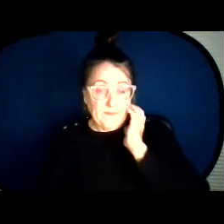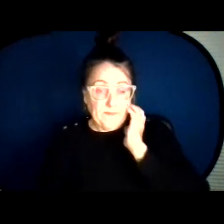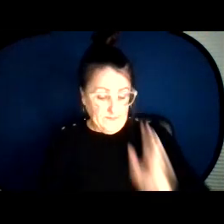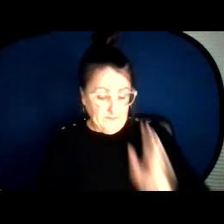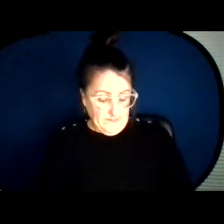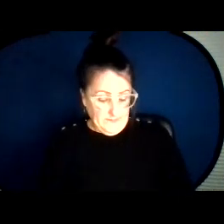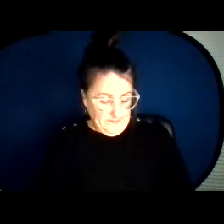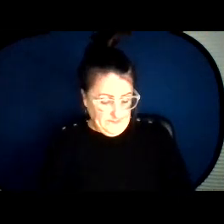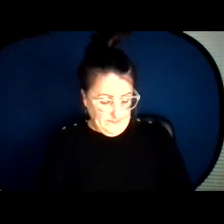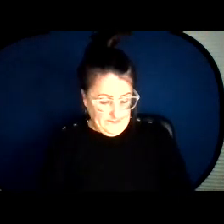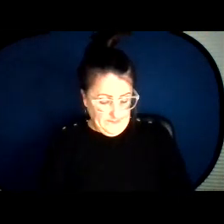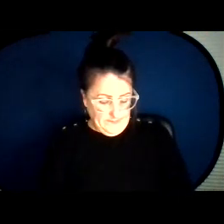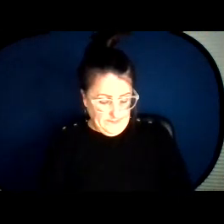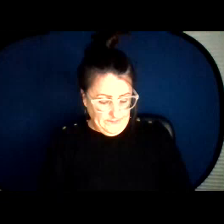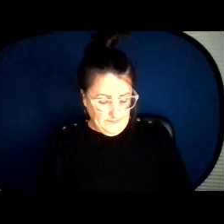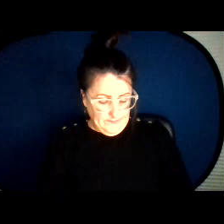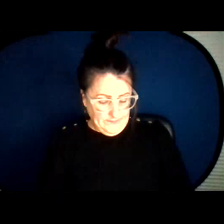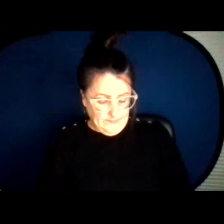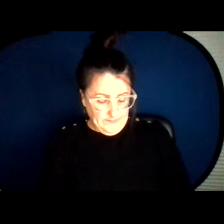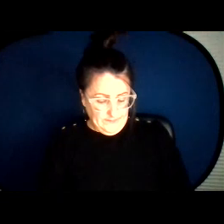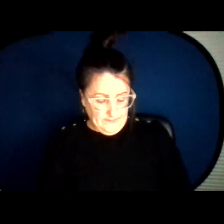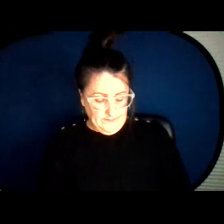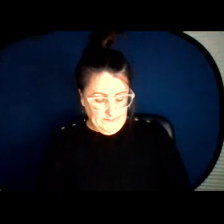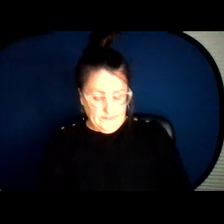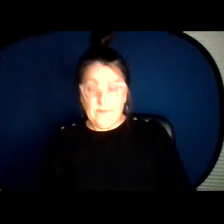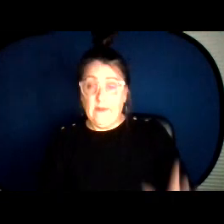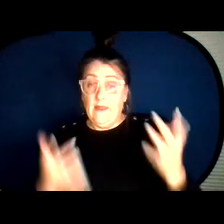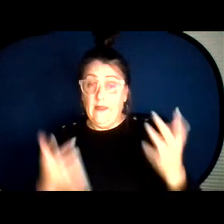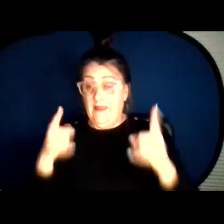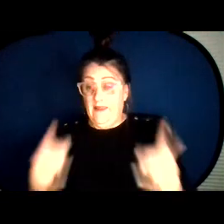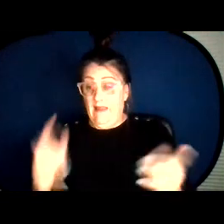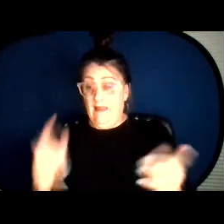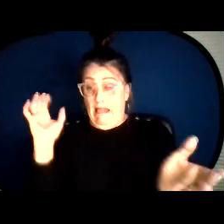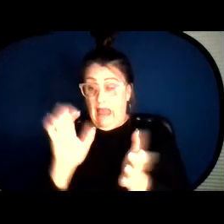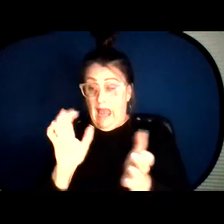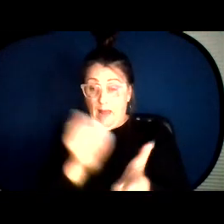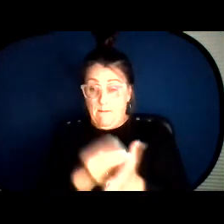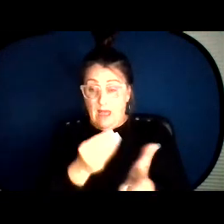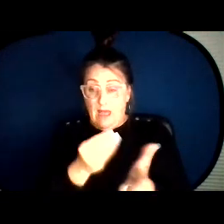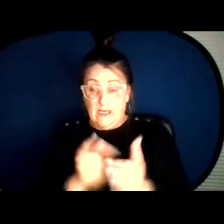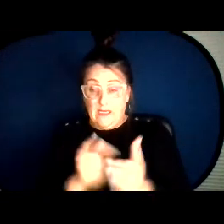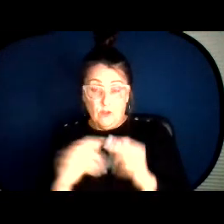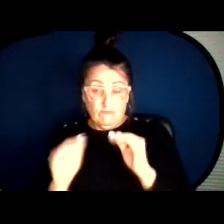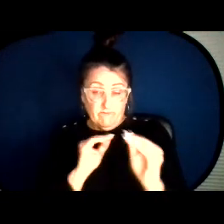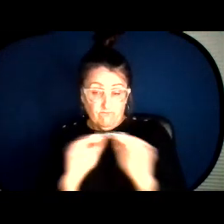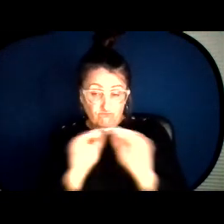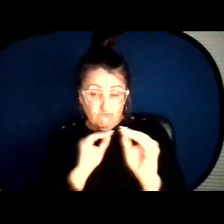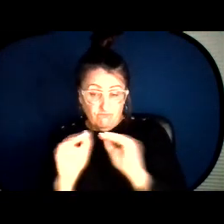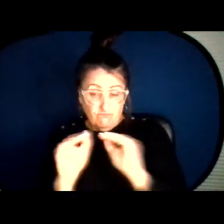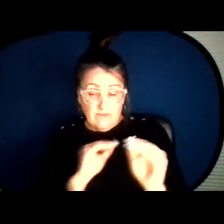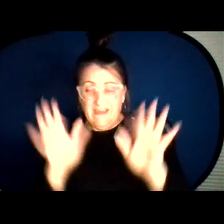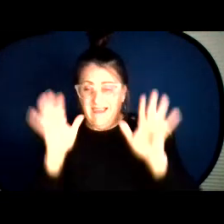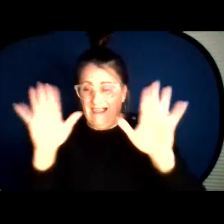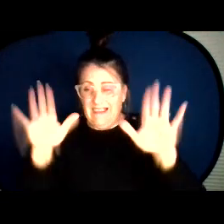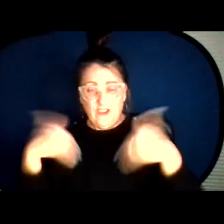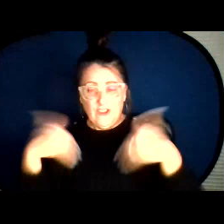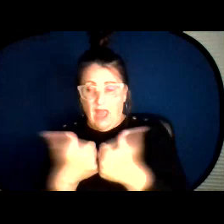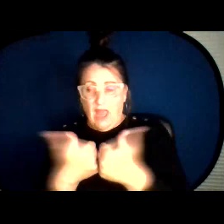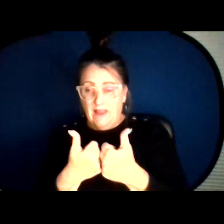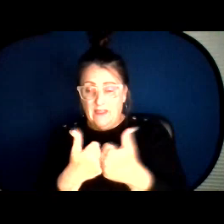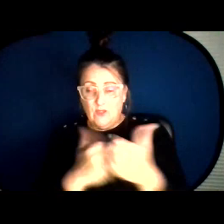I mentioned earlier the State Route 710 rehab account. The lack of funding to complete lender-required repairs is one of the greater challenges of the program.